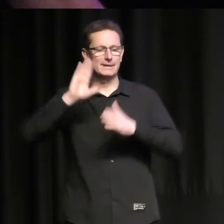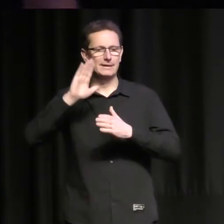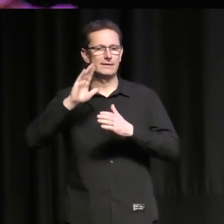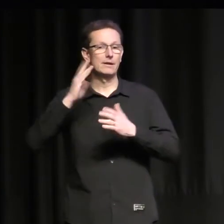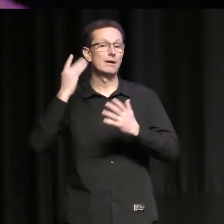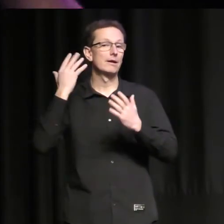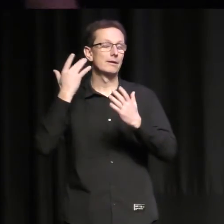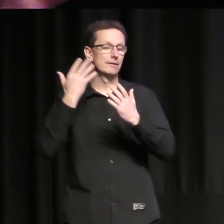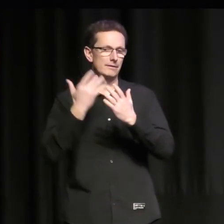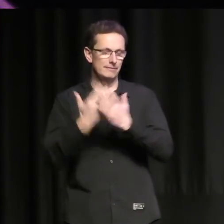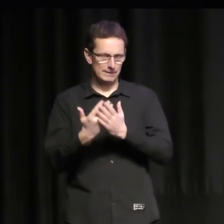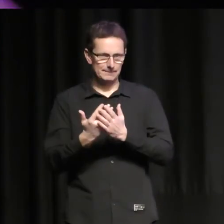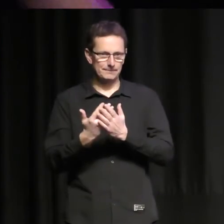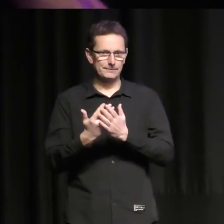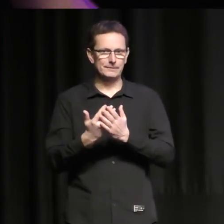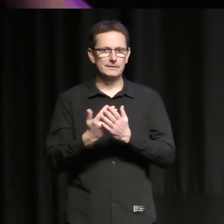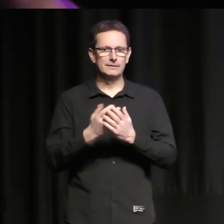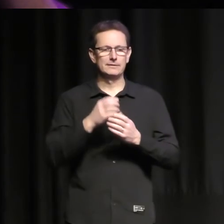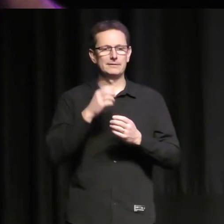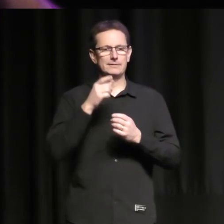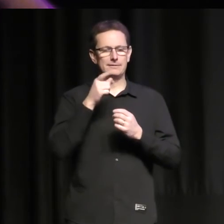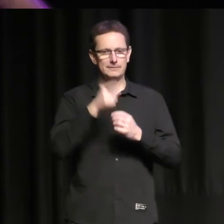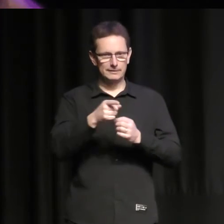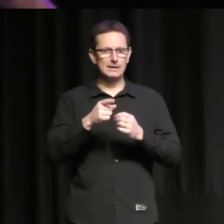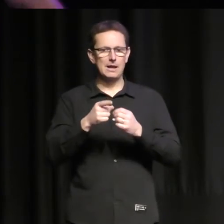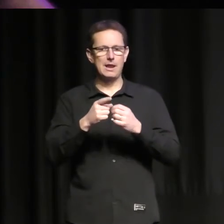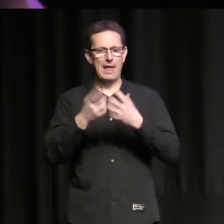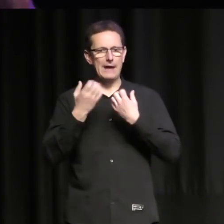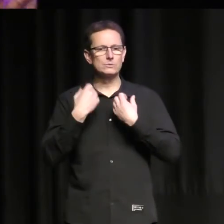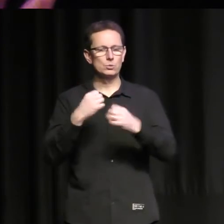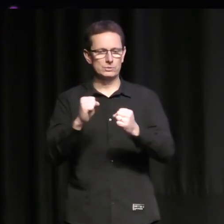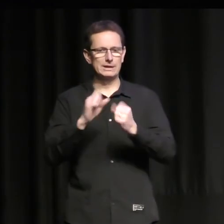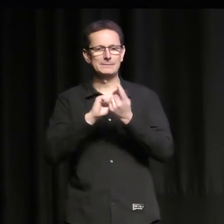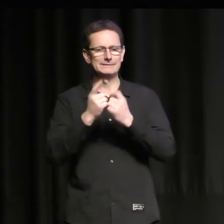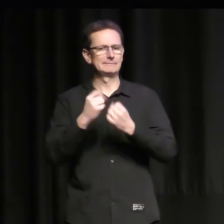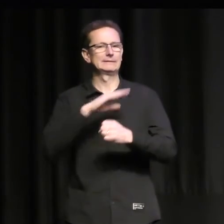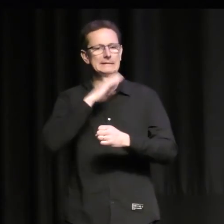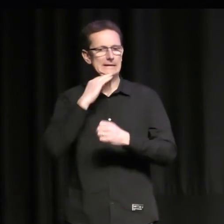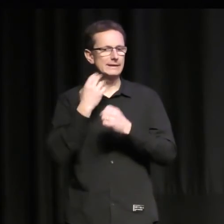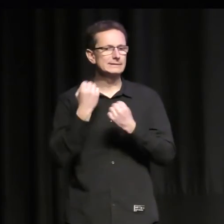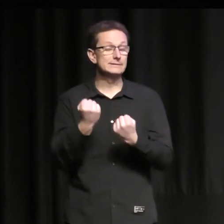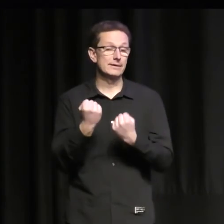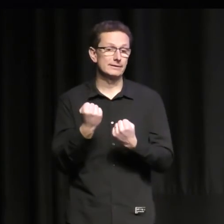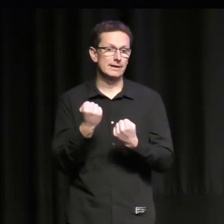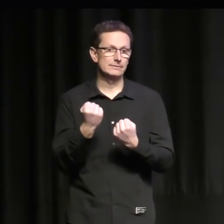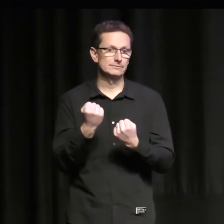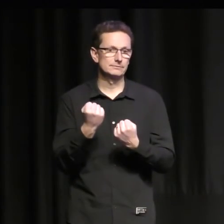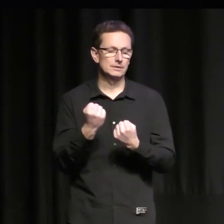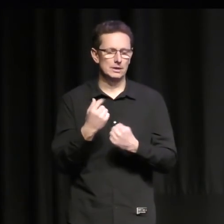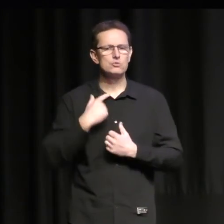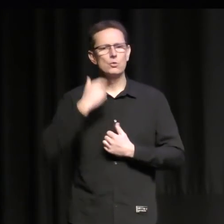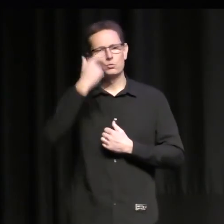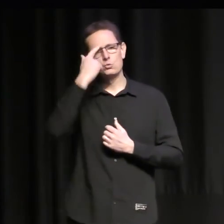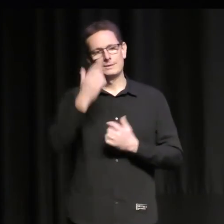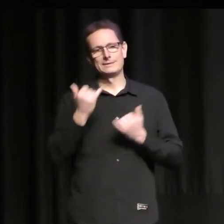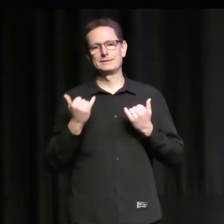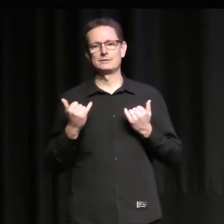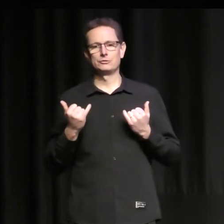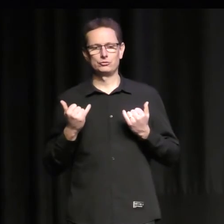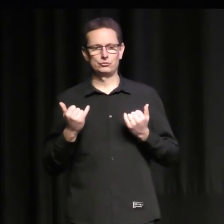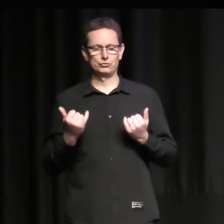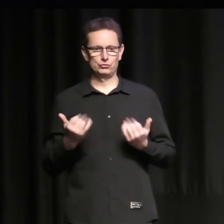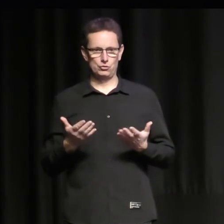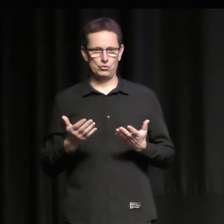counter actions crystallized and were strong enough. I think today